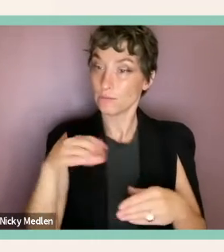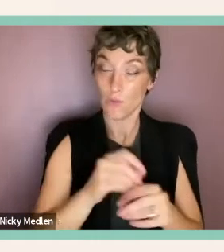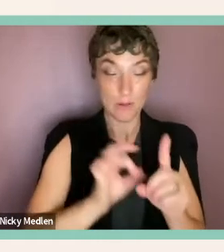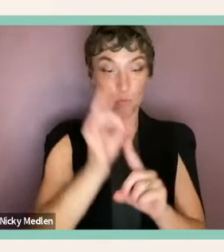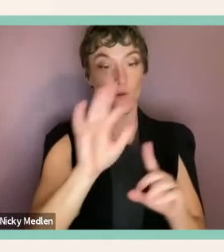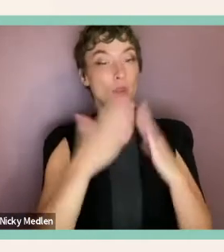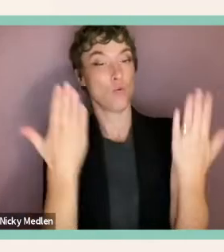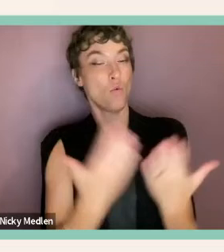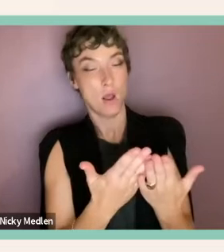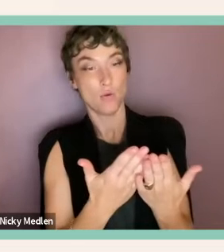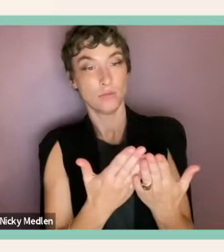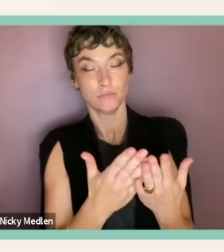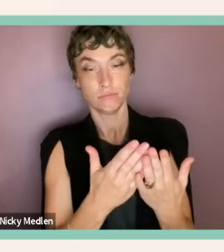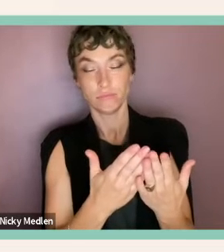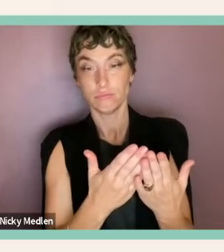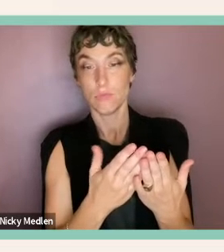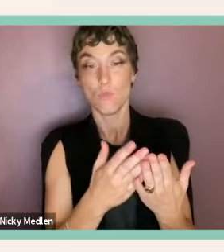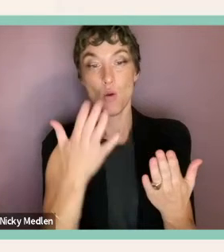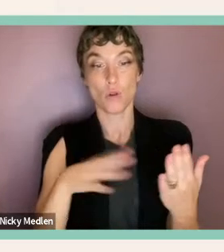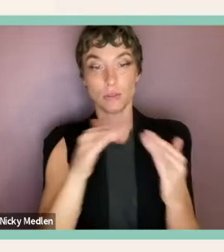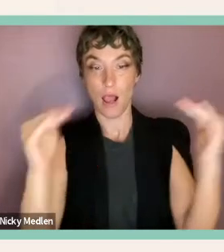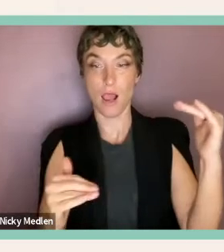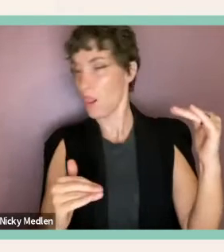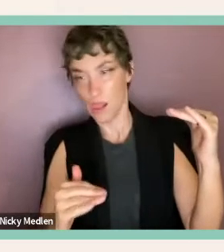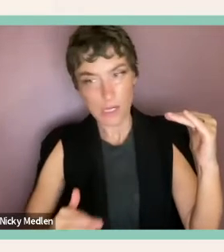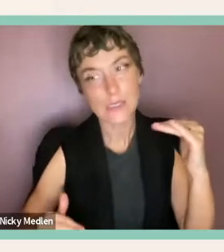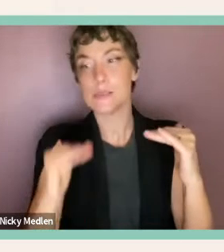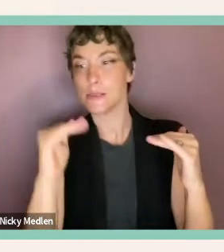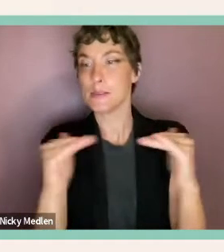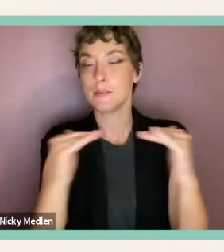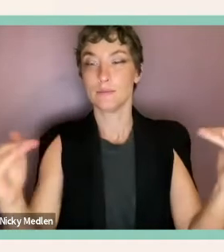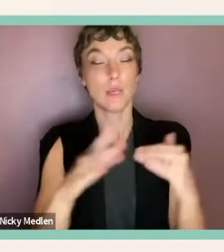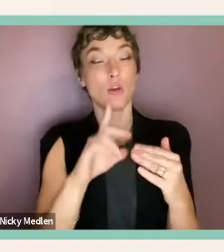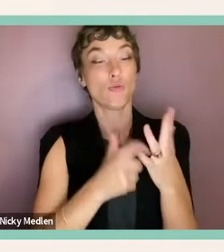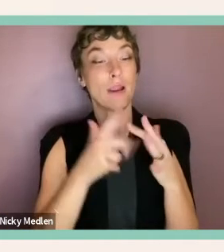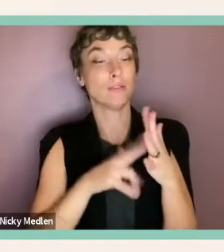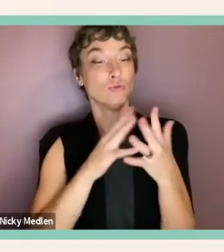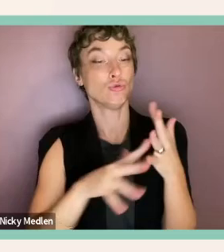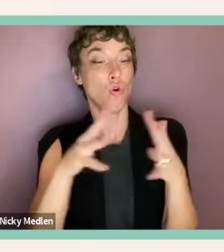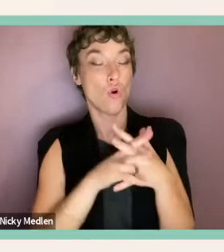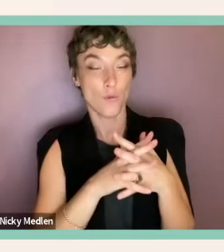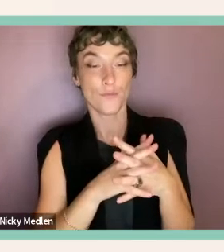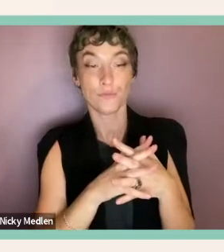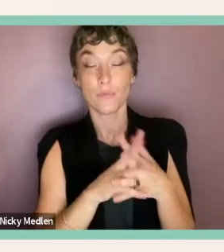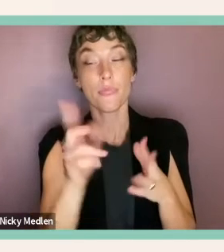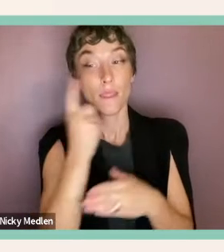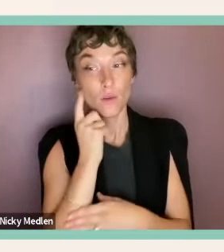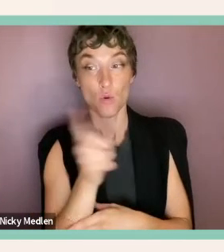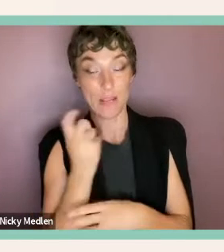end particular aspects of inequality. But Crenshaw just notices that even as we actively aim to do